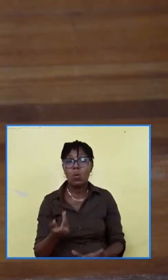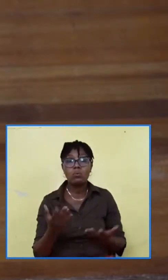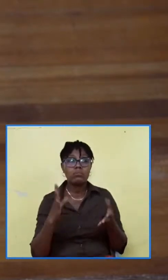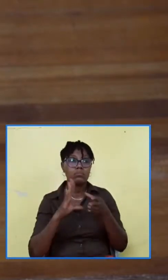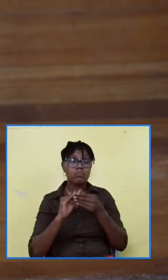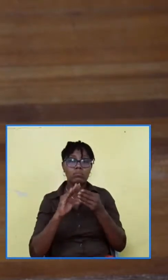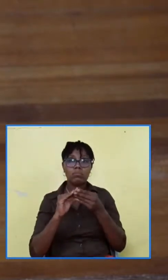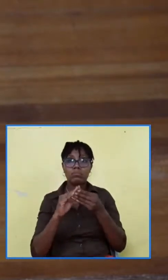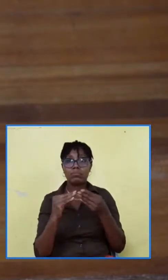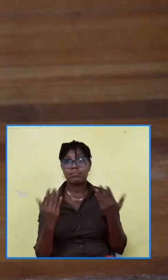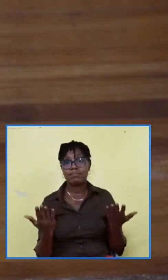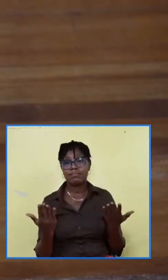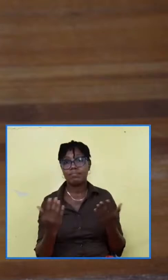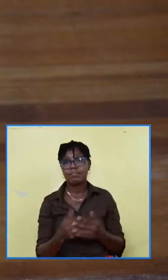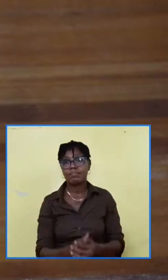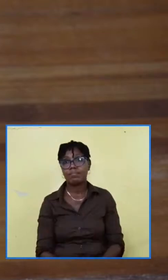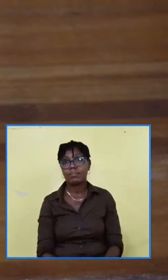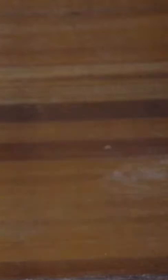office up here.